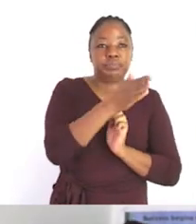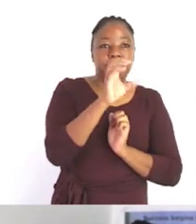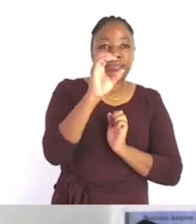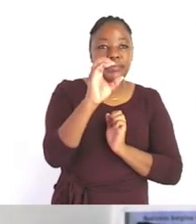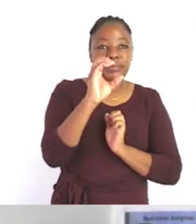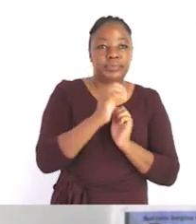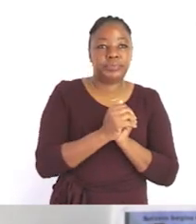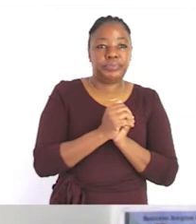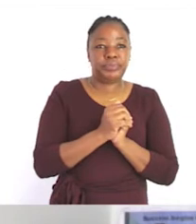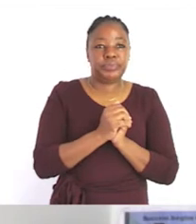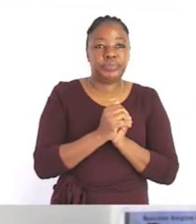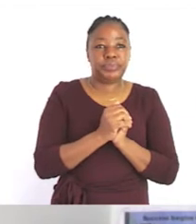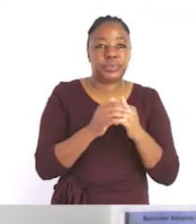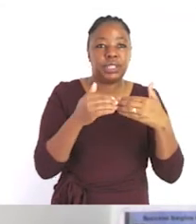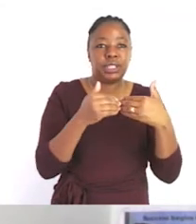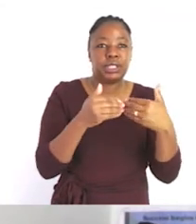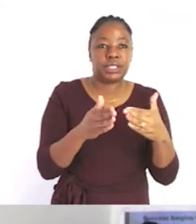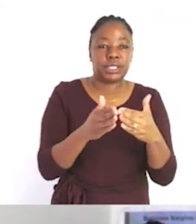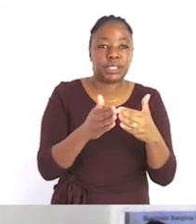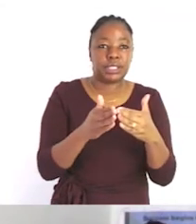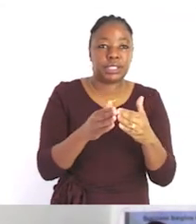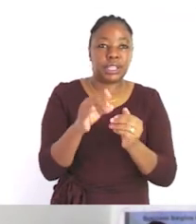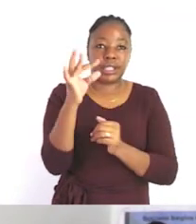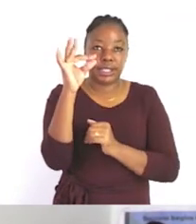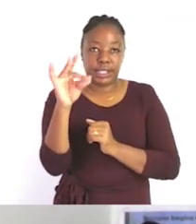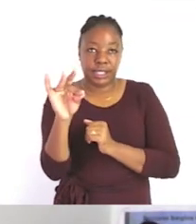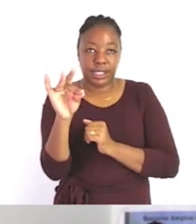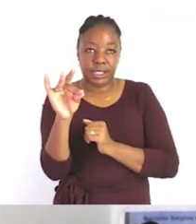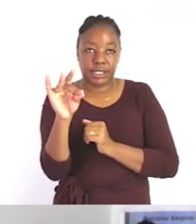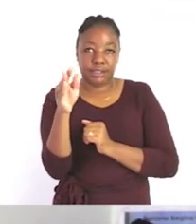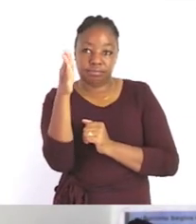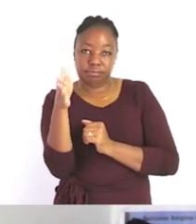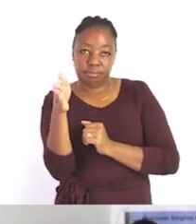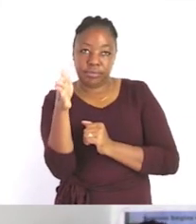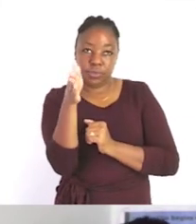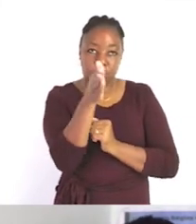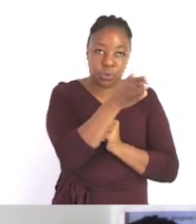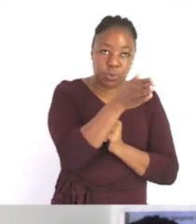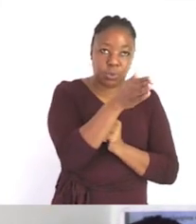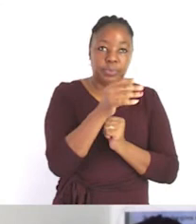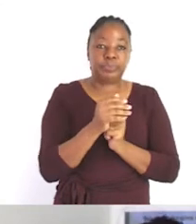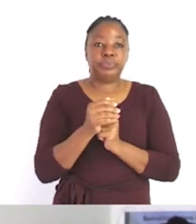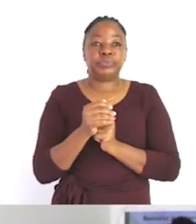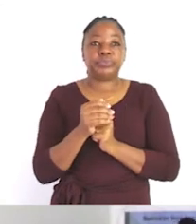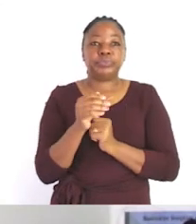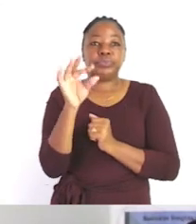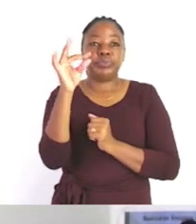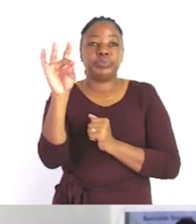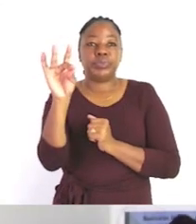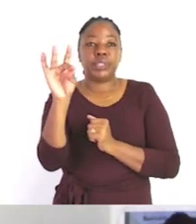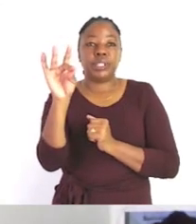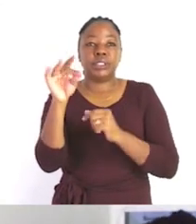are starting from 8. And we say 8 plus 7. 8